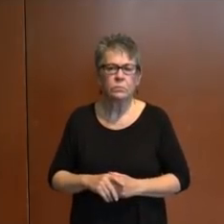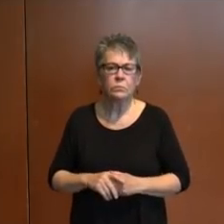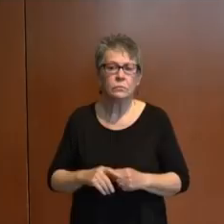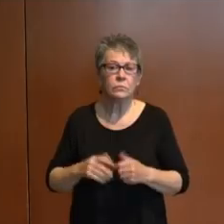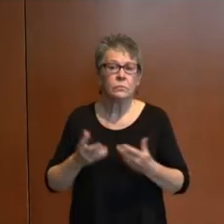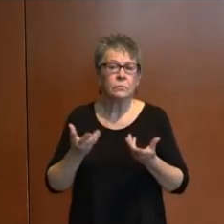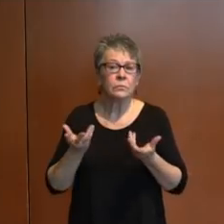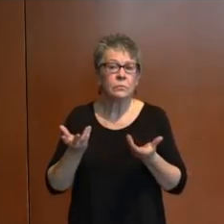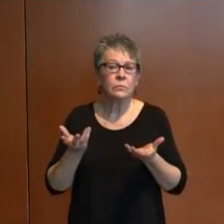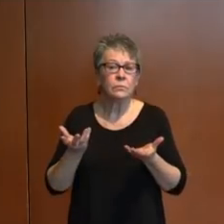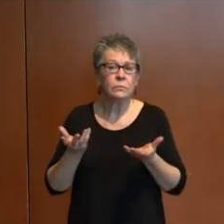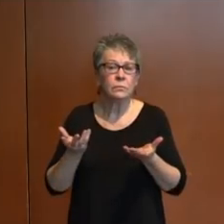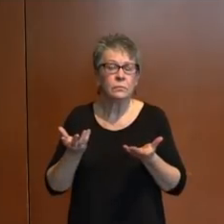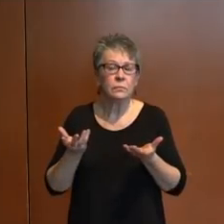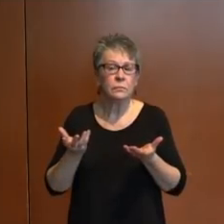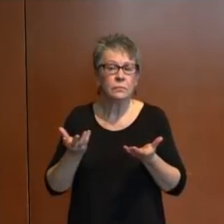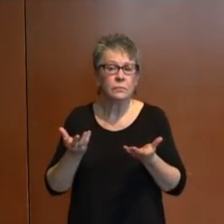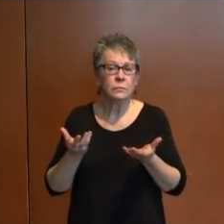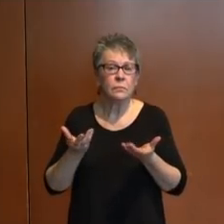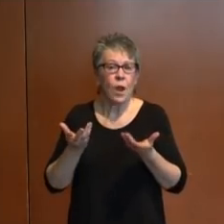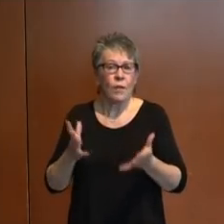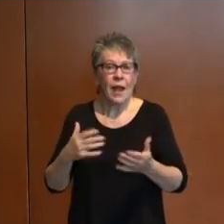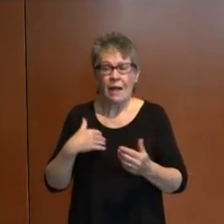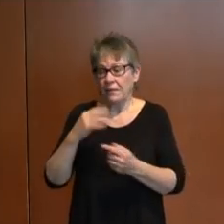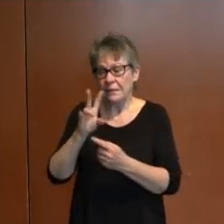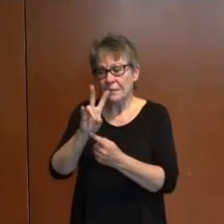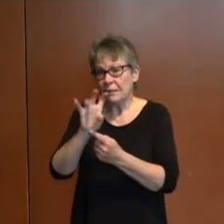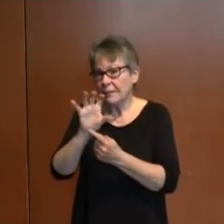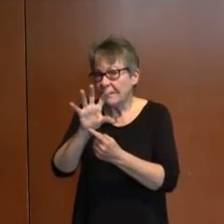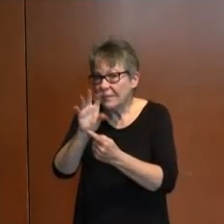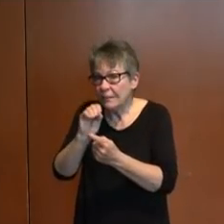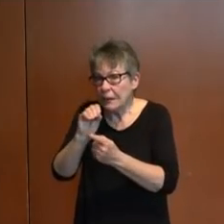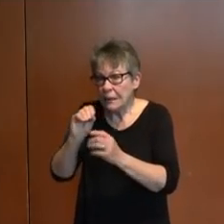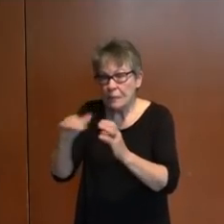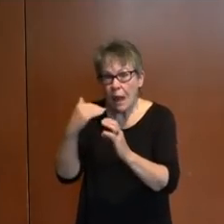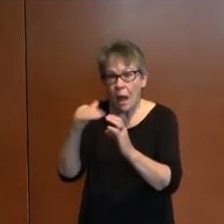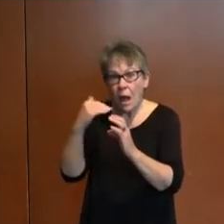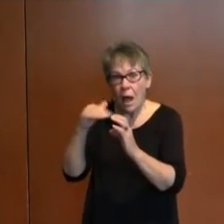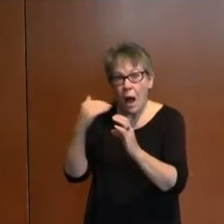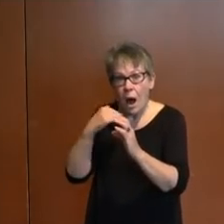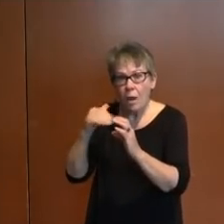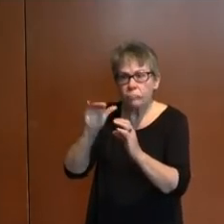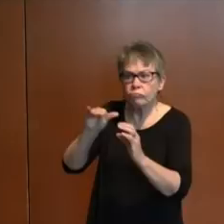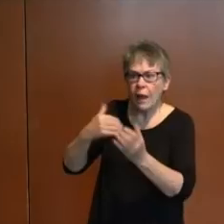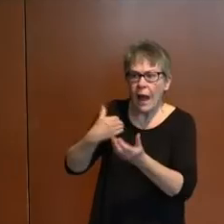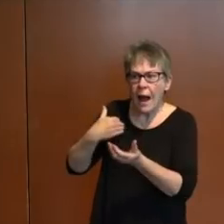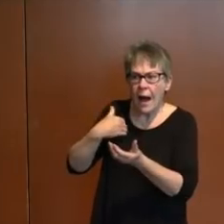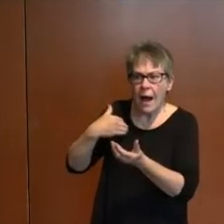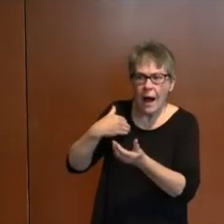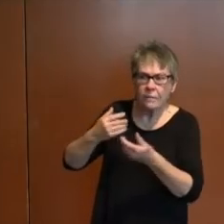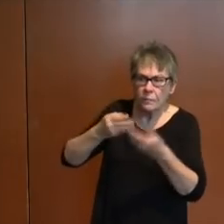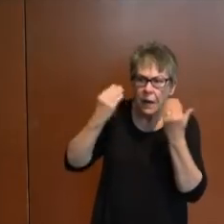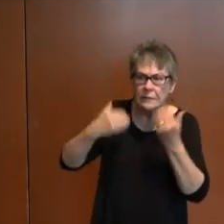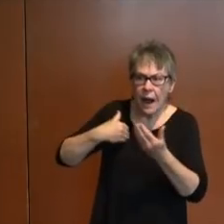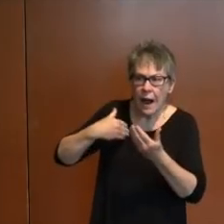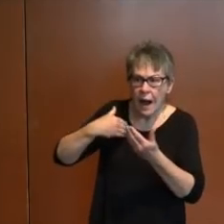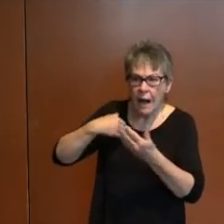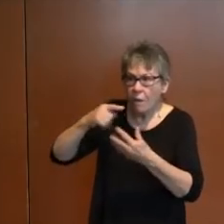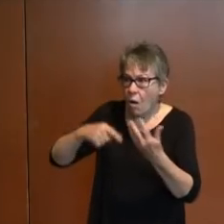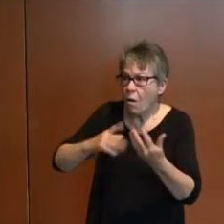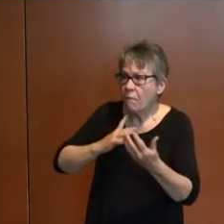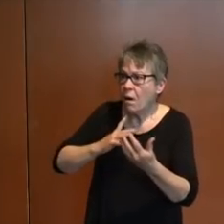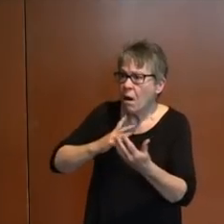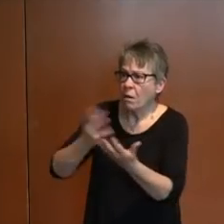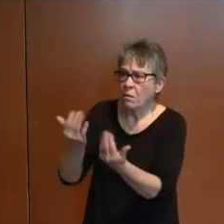750. So 2 days ago I said 350. Then it was yesterday 450 or 500. Today 750. And we need it. And I've also